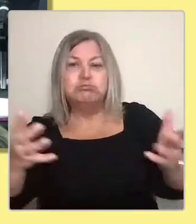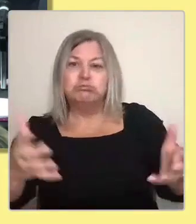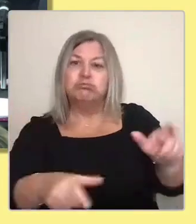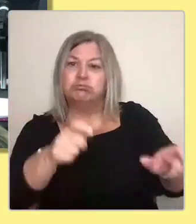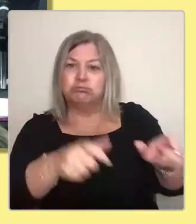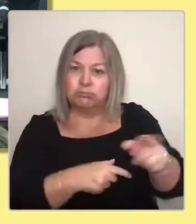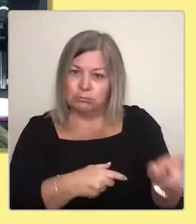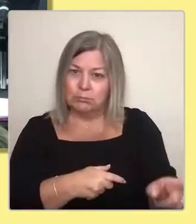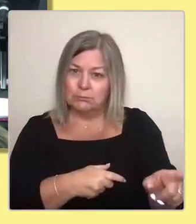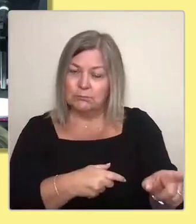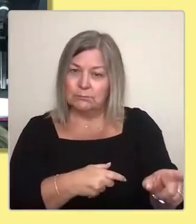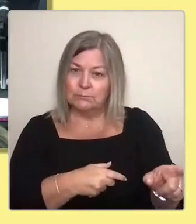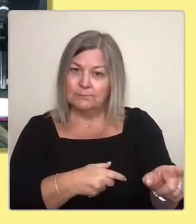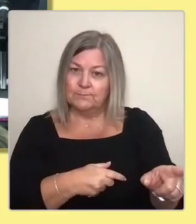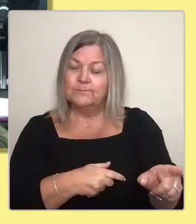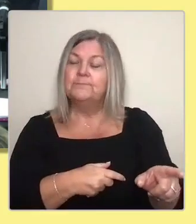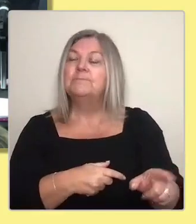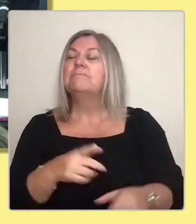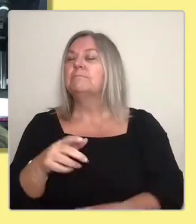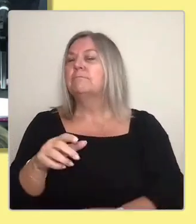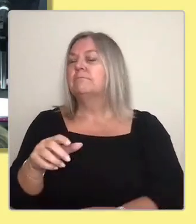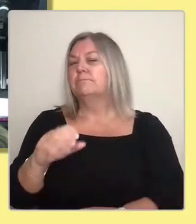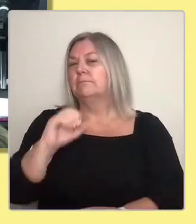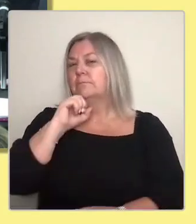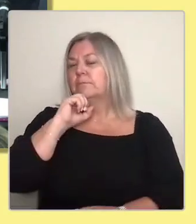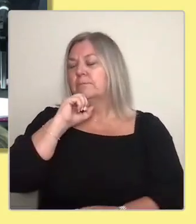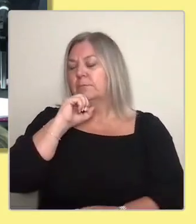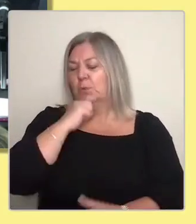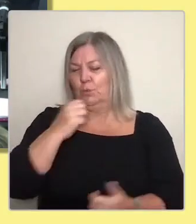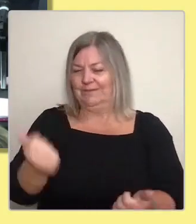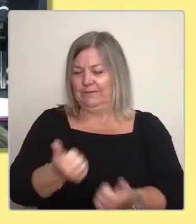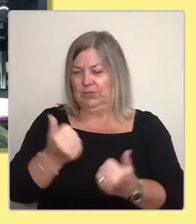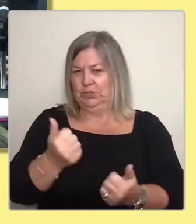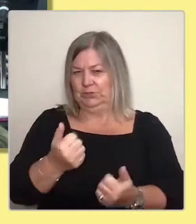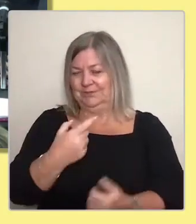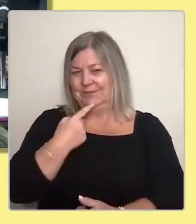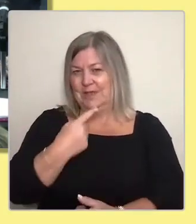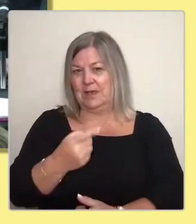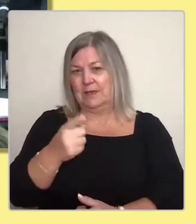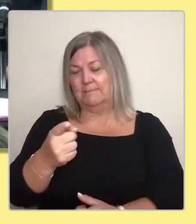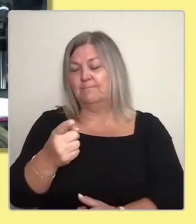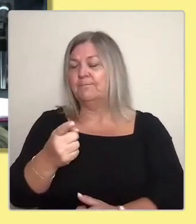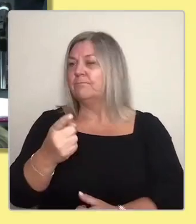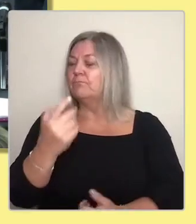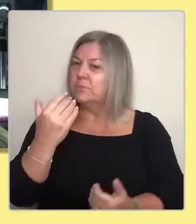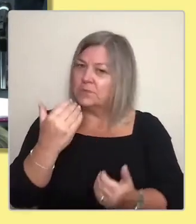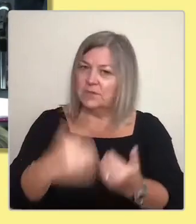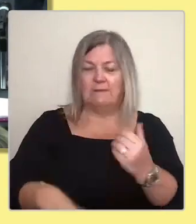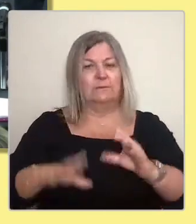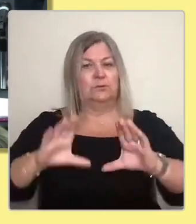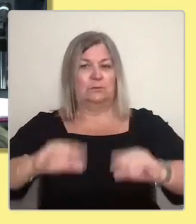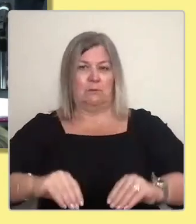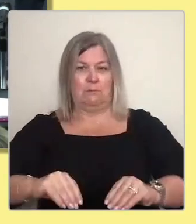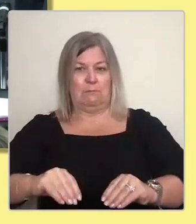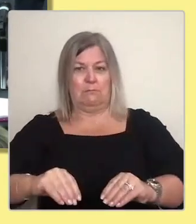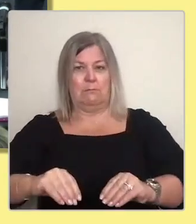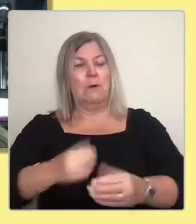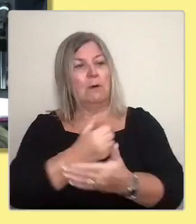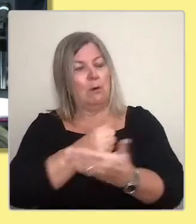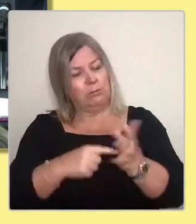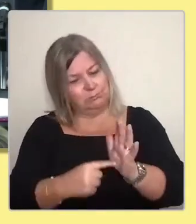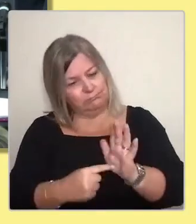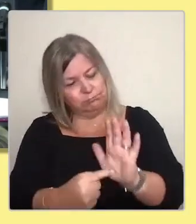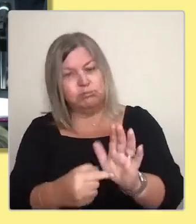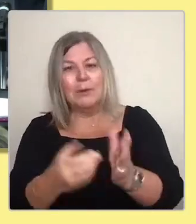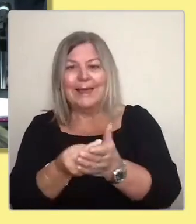people. And lastly, to ensure that we never stop making the economic case for independence.